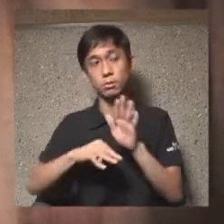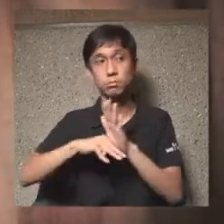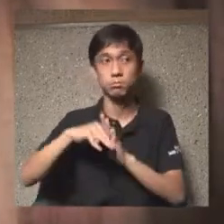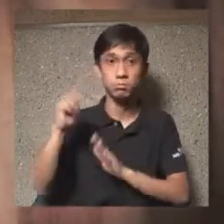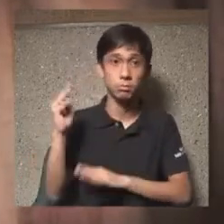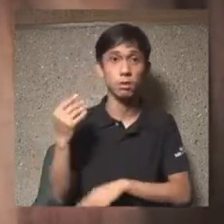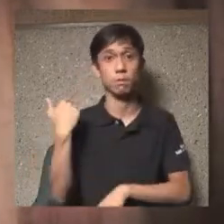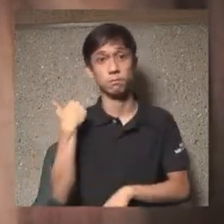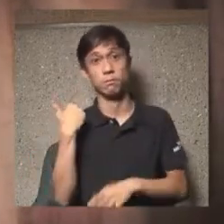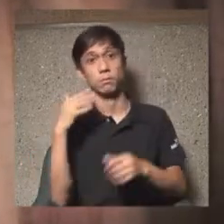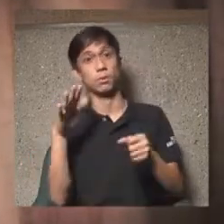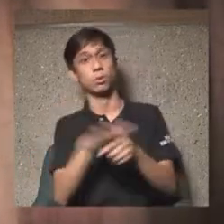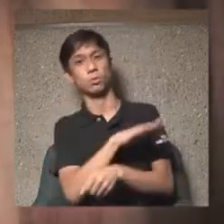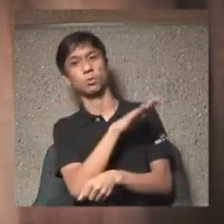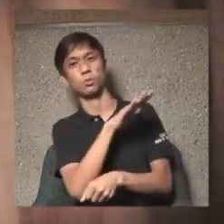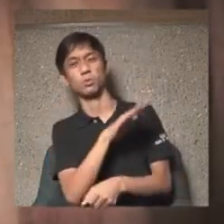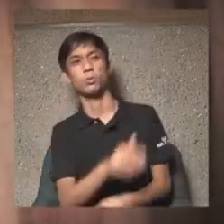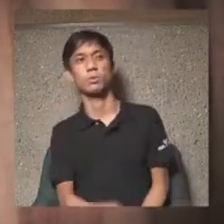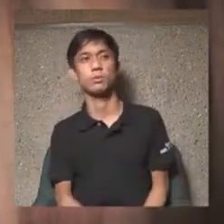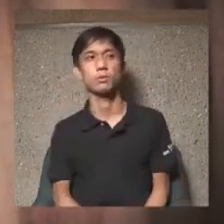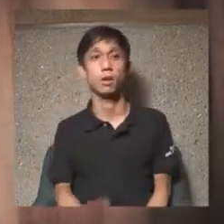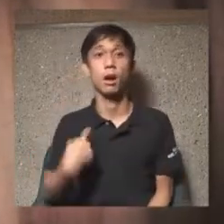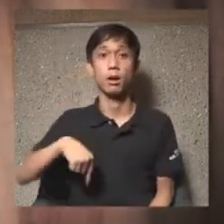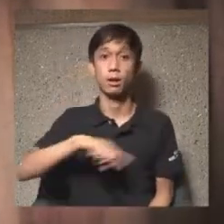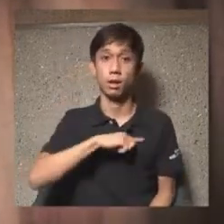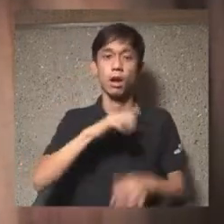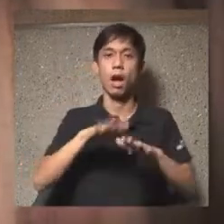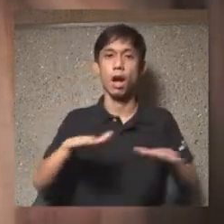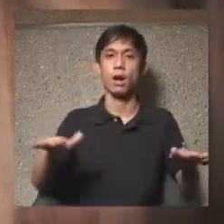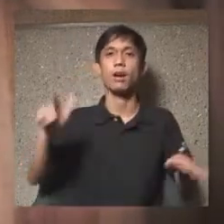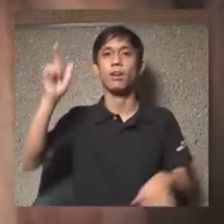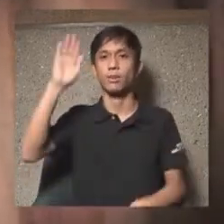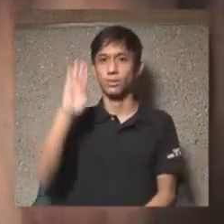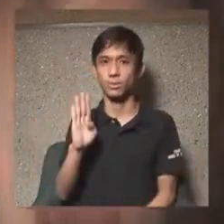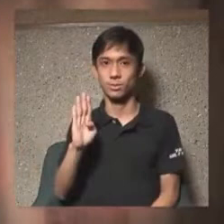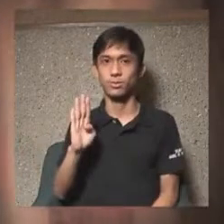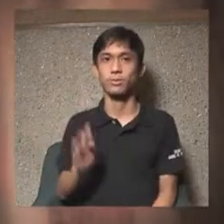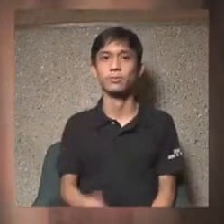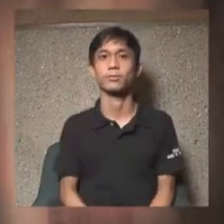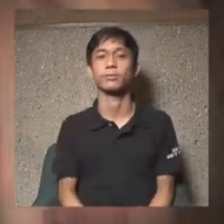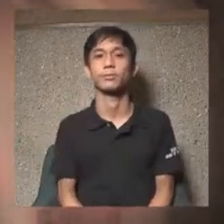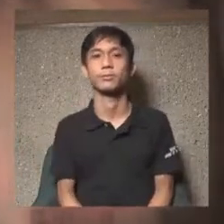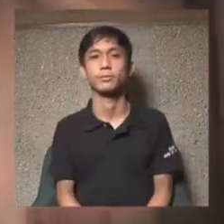We are children of God anyway. And what a patient father we still have.